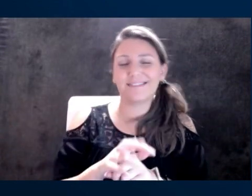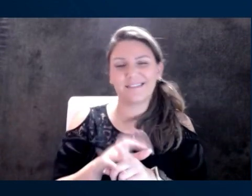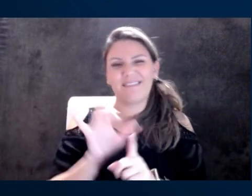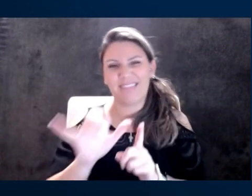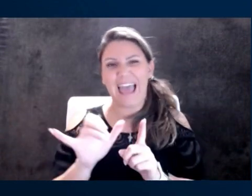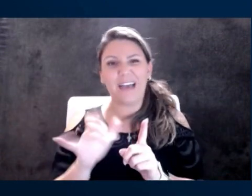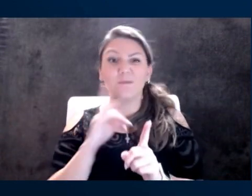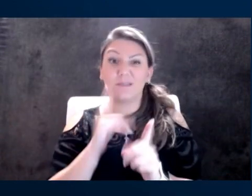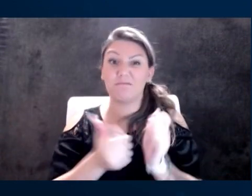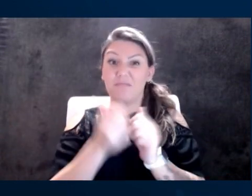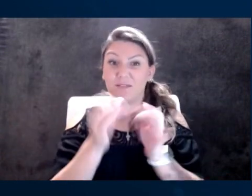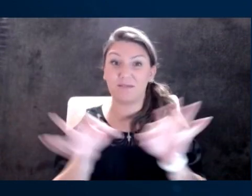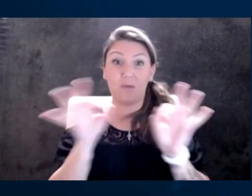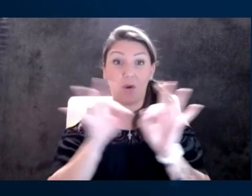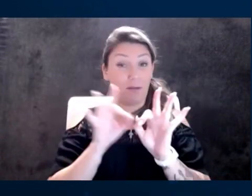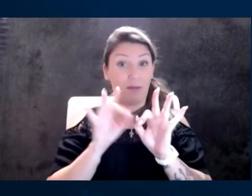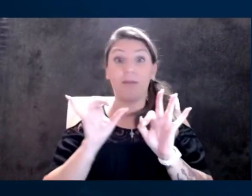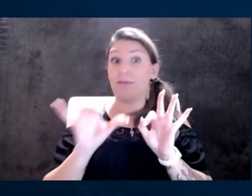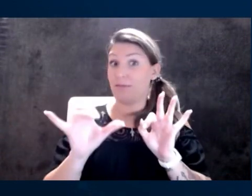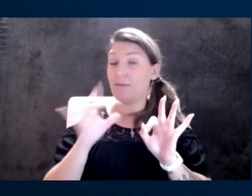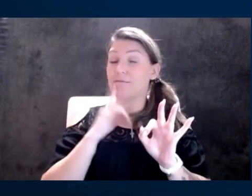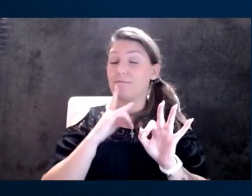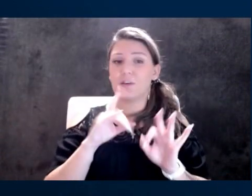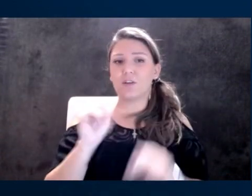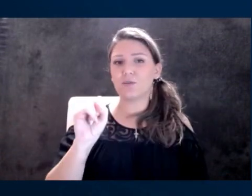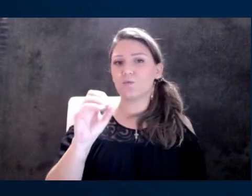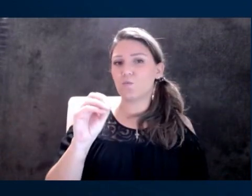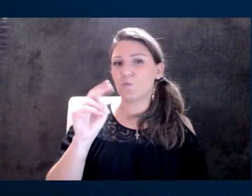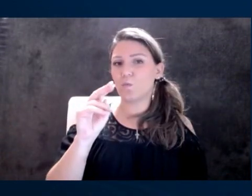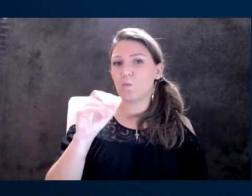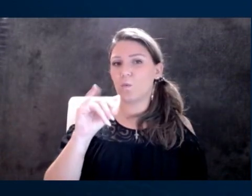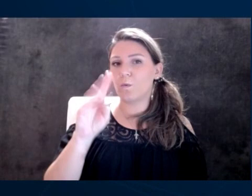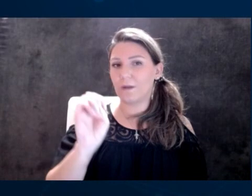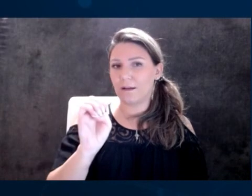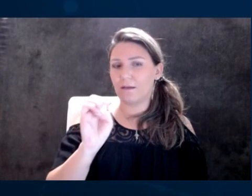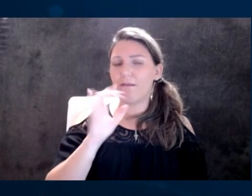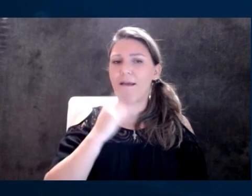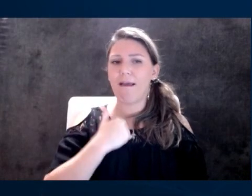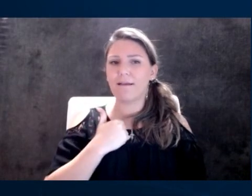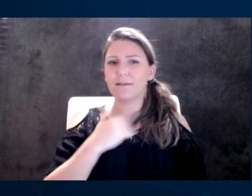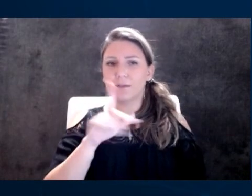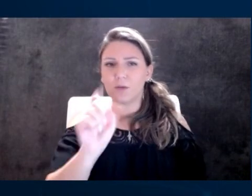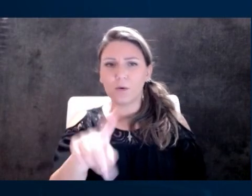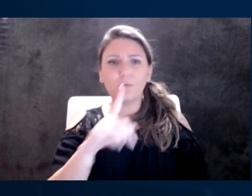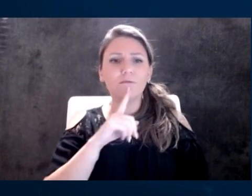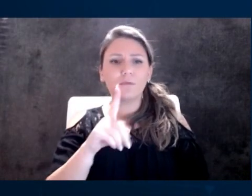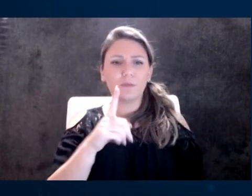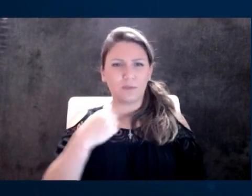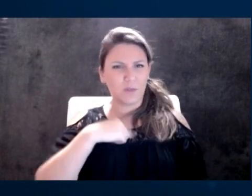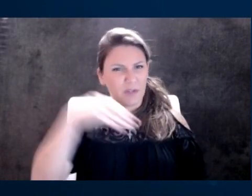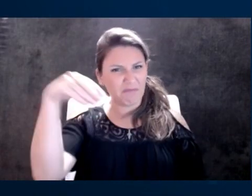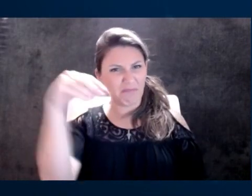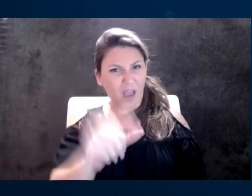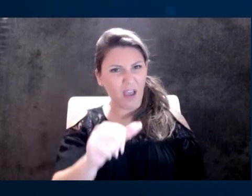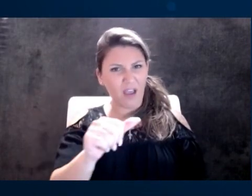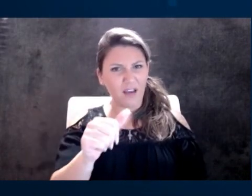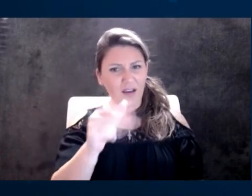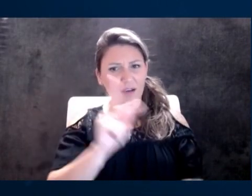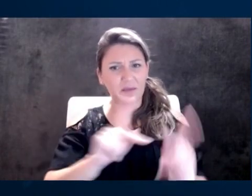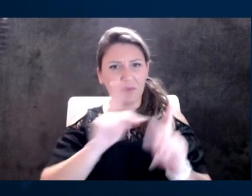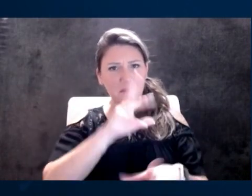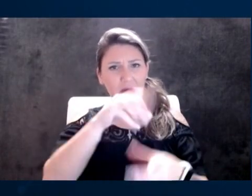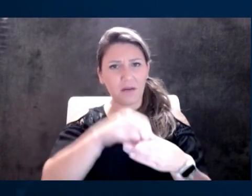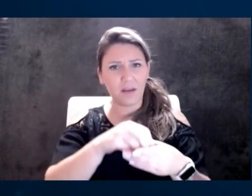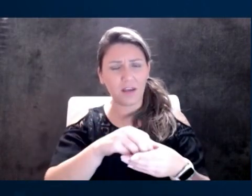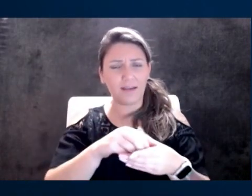question. Yes, I would imagine. Sonia has a question. Dr. Sharma, do we pay people to participate in trials?